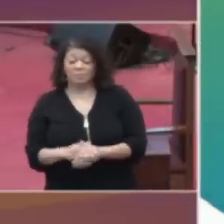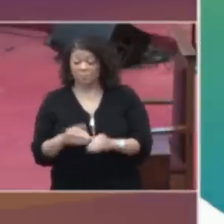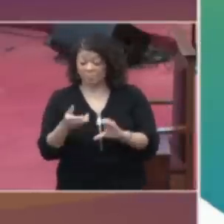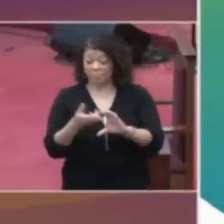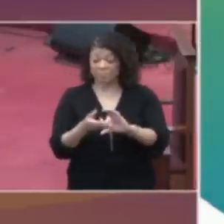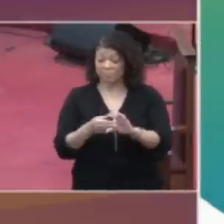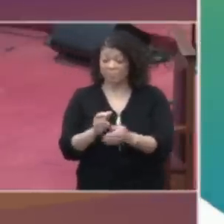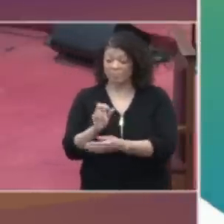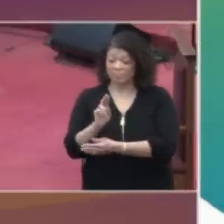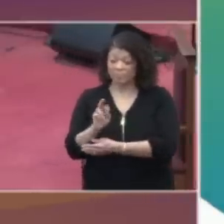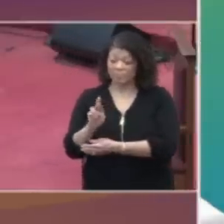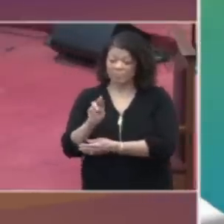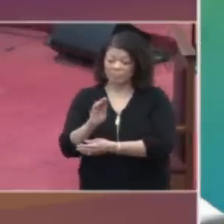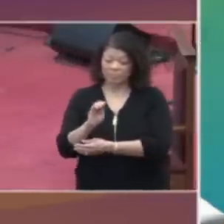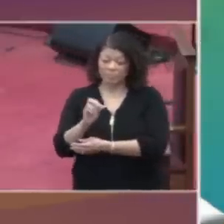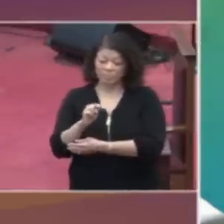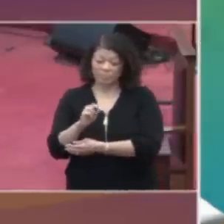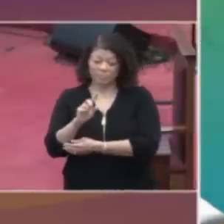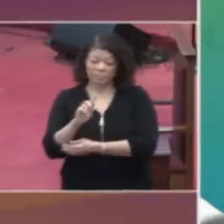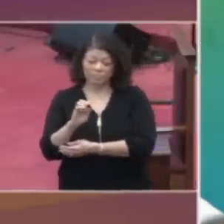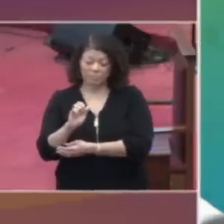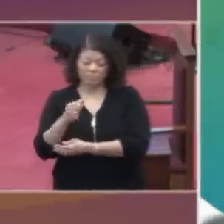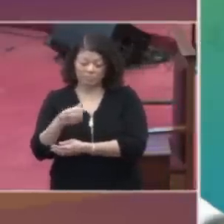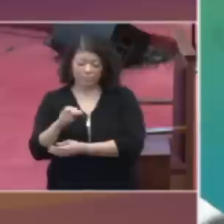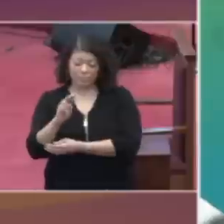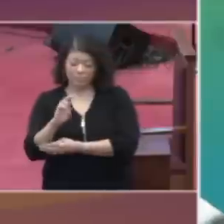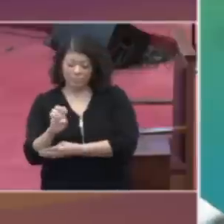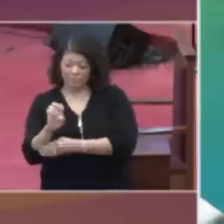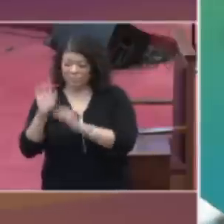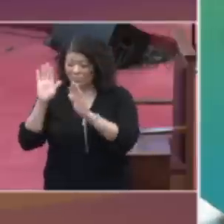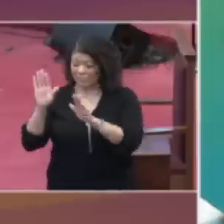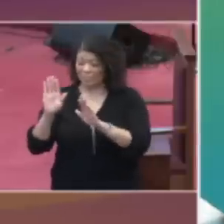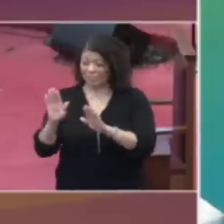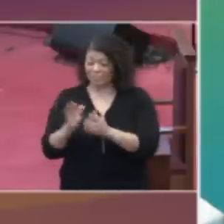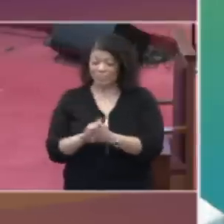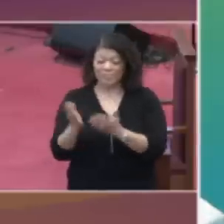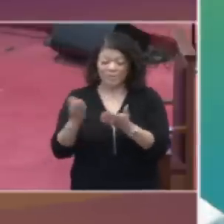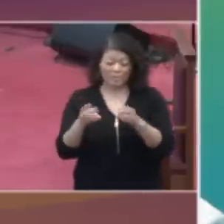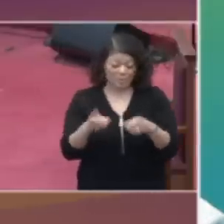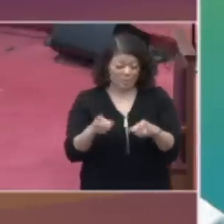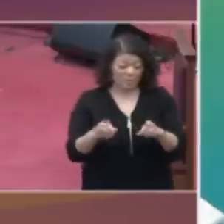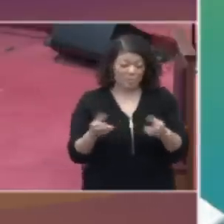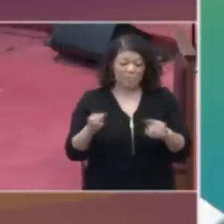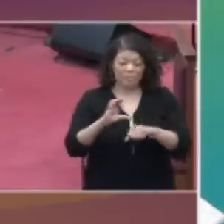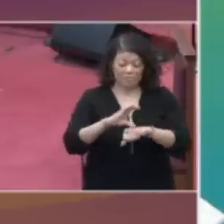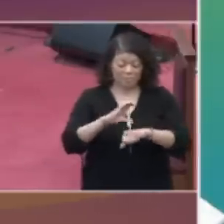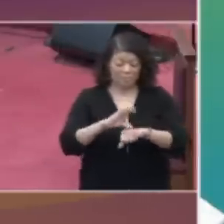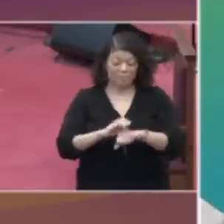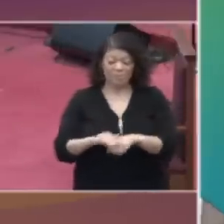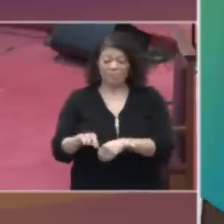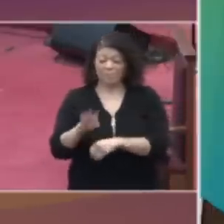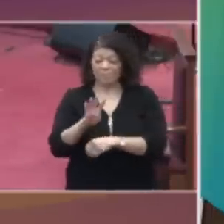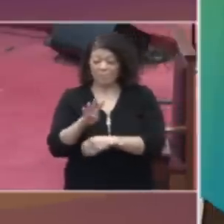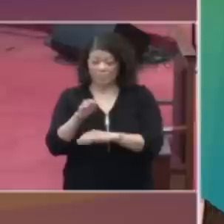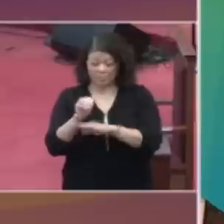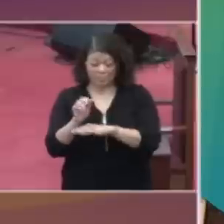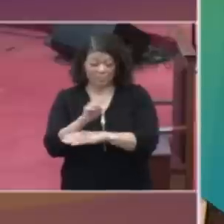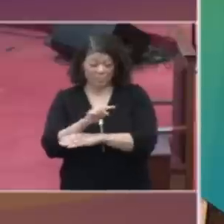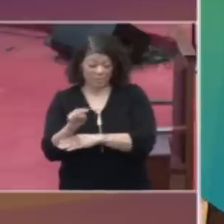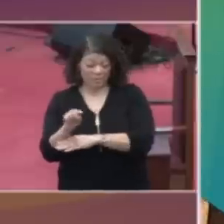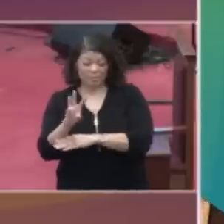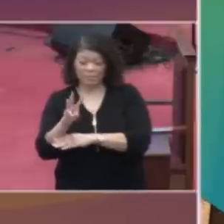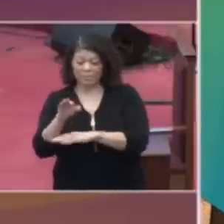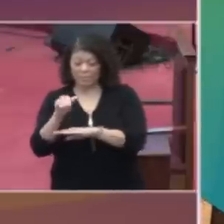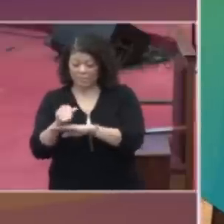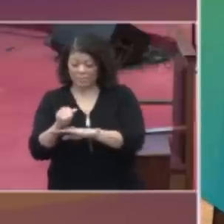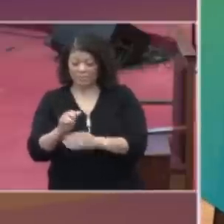for Urban League Sunday on February 12th from 4 p.m. until 6 p.m. at Mount Ararat Baptist Church,